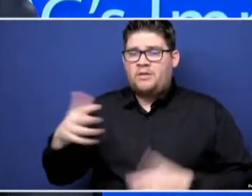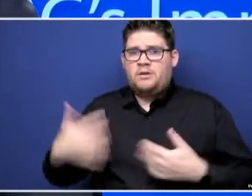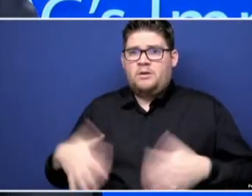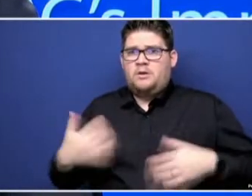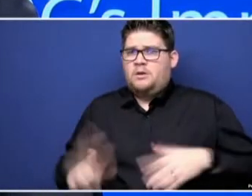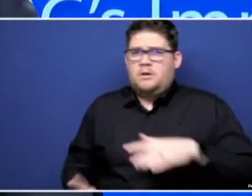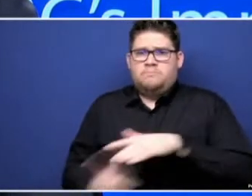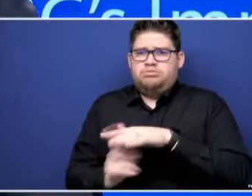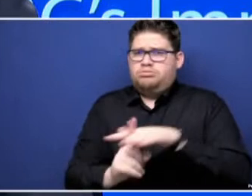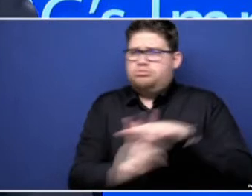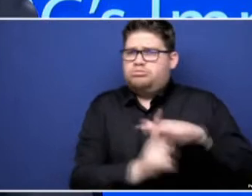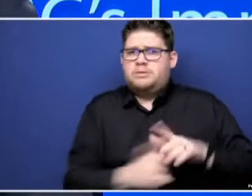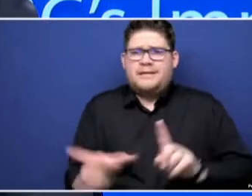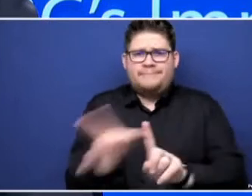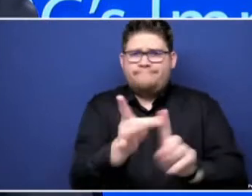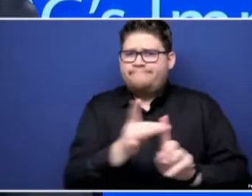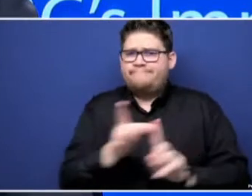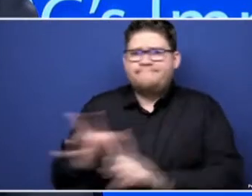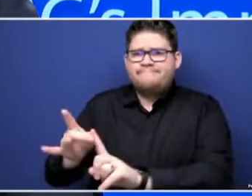Social Trends.